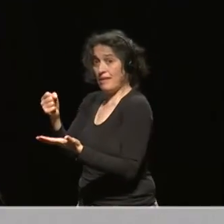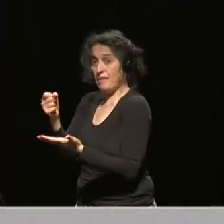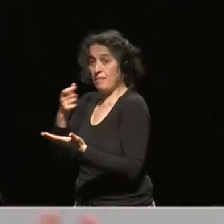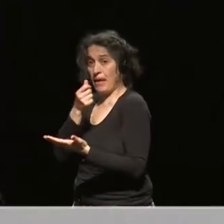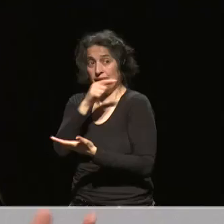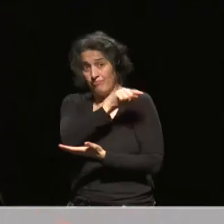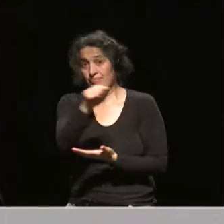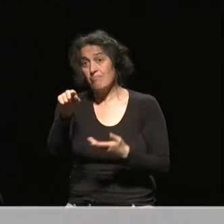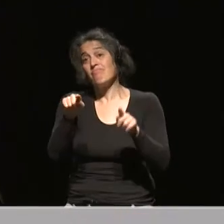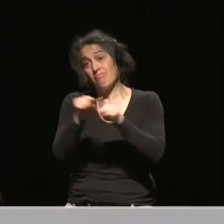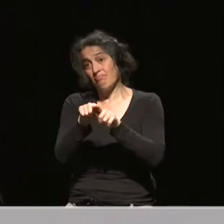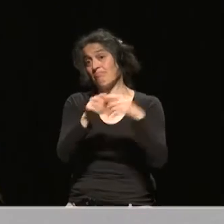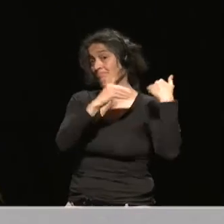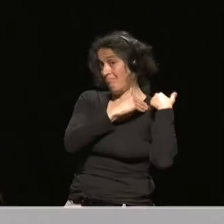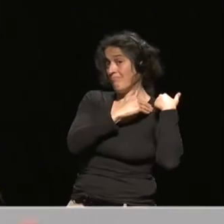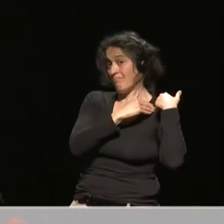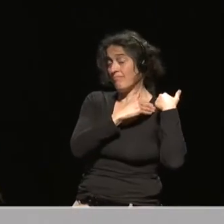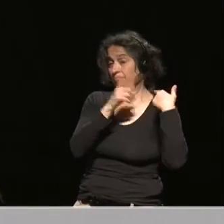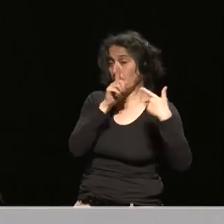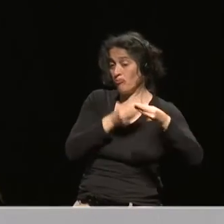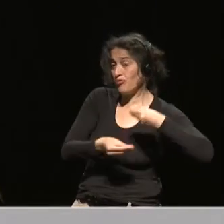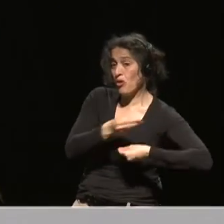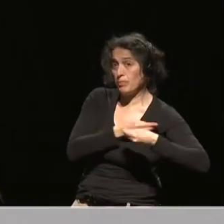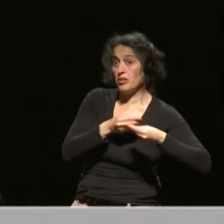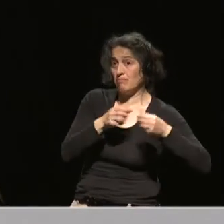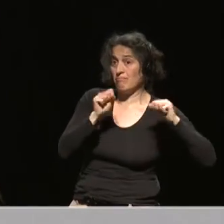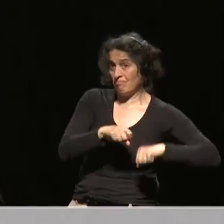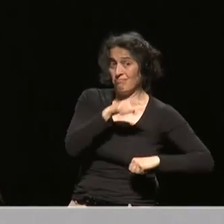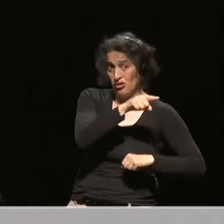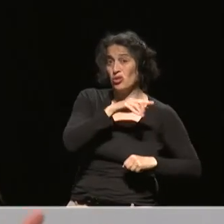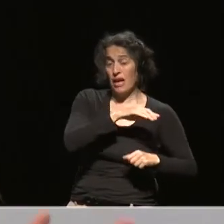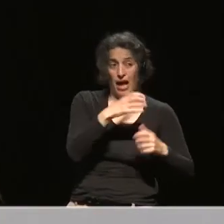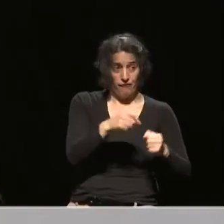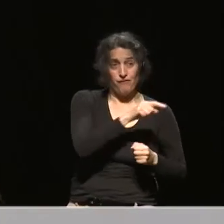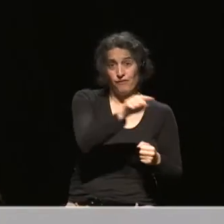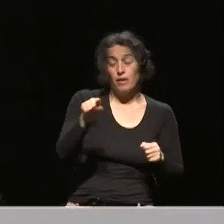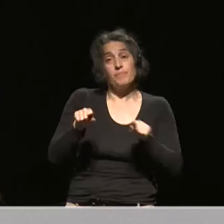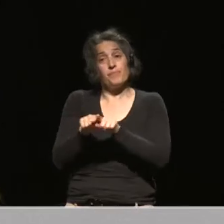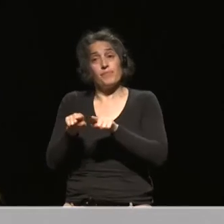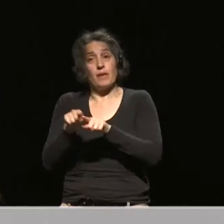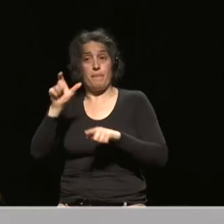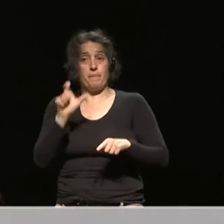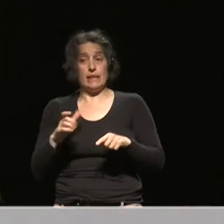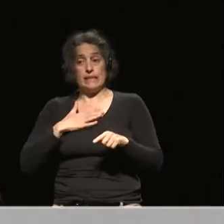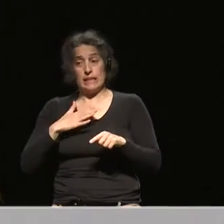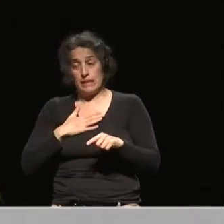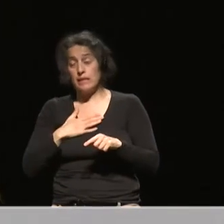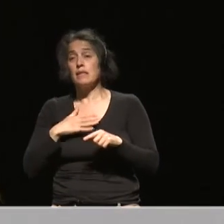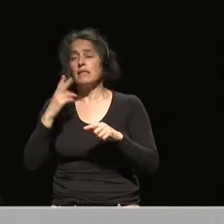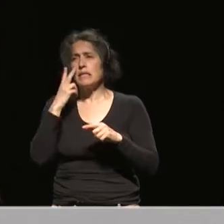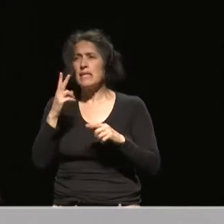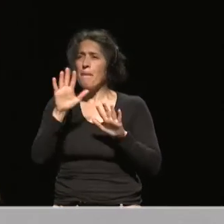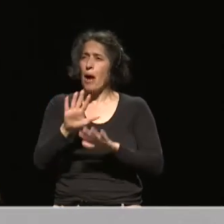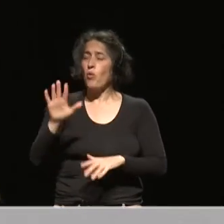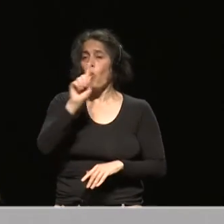my country, there are some surveys that show that it's about